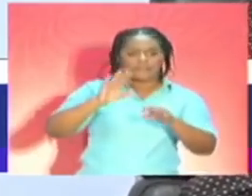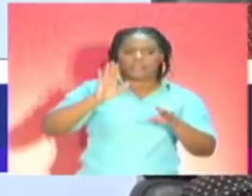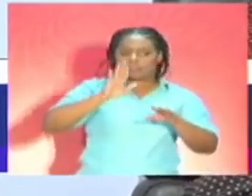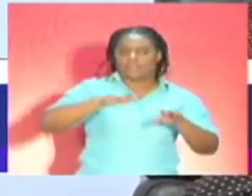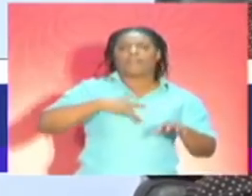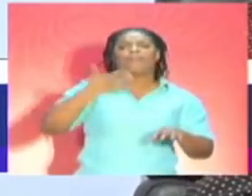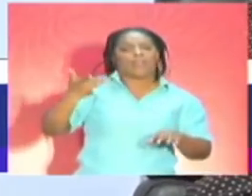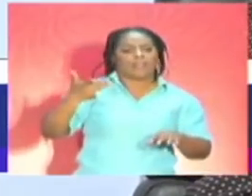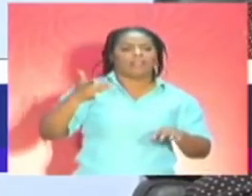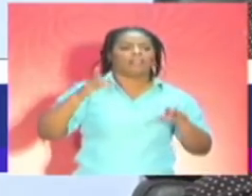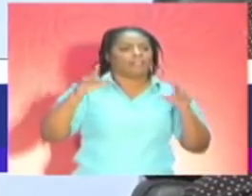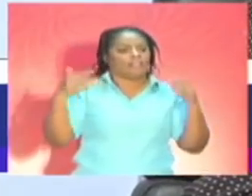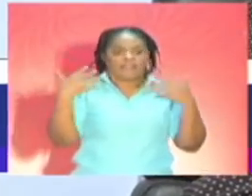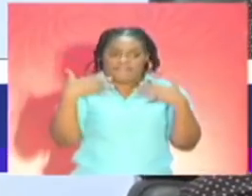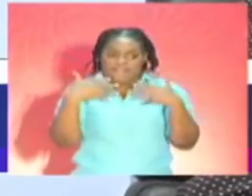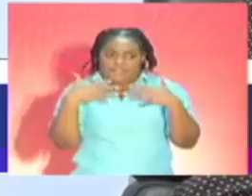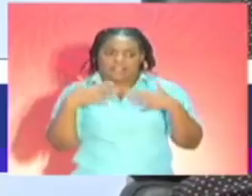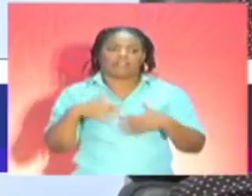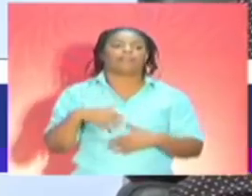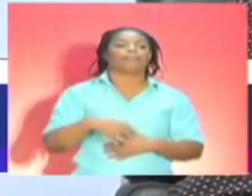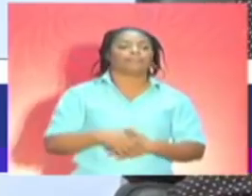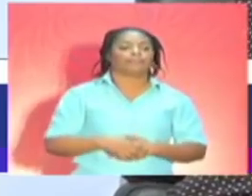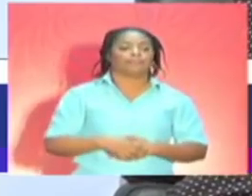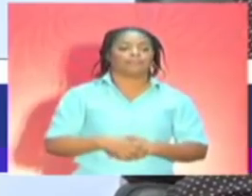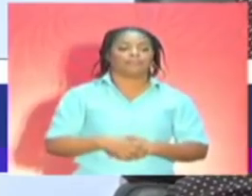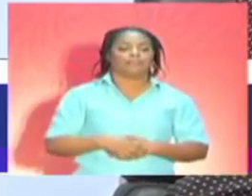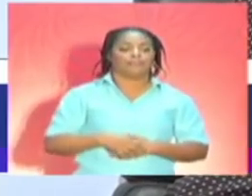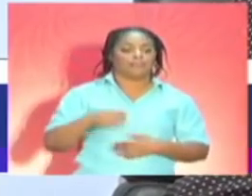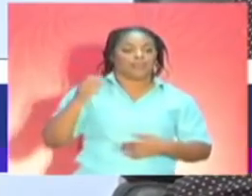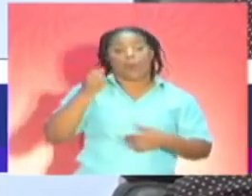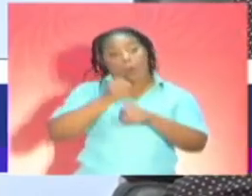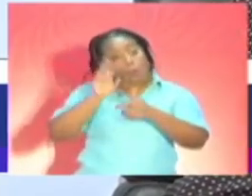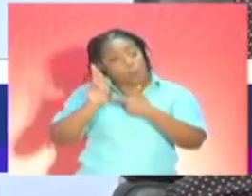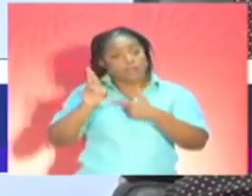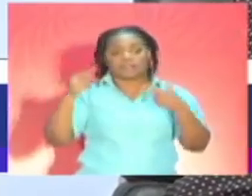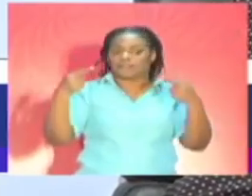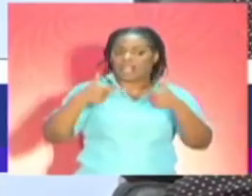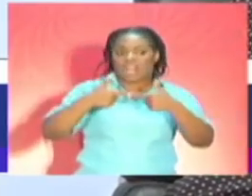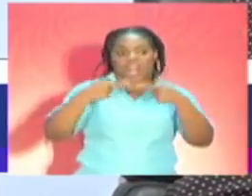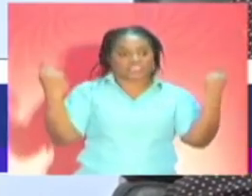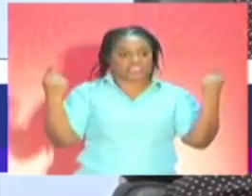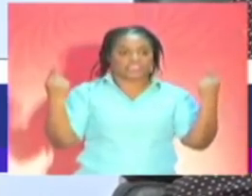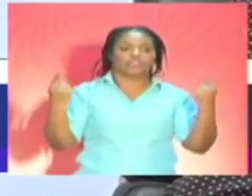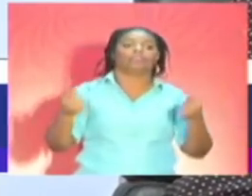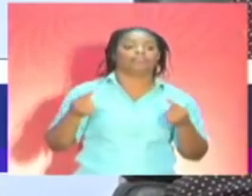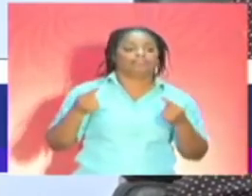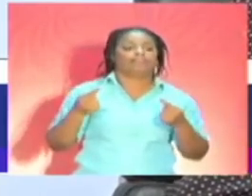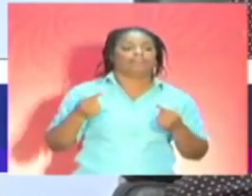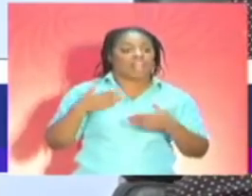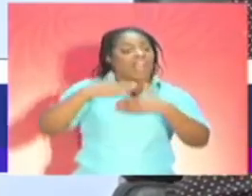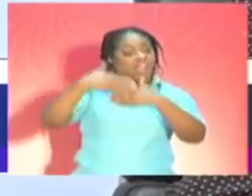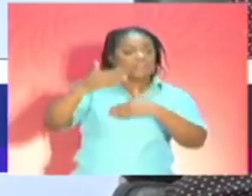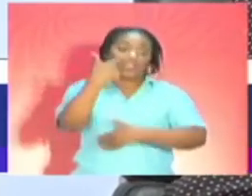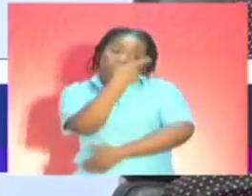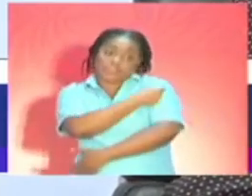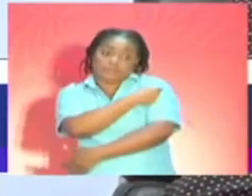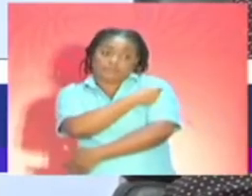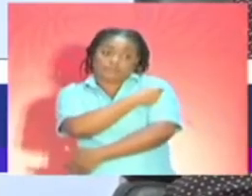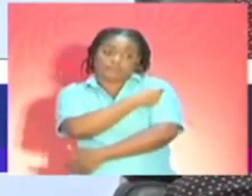symptoms brought on by anxiety and the actual adverse effects of a vaccine or